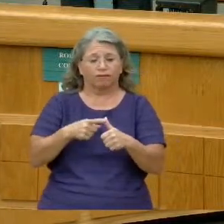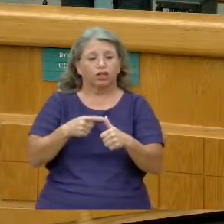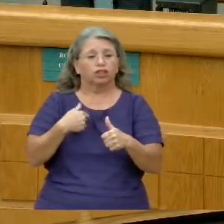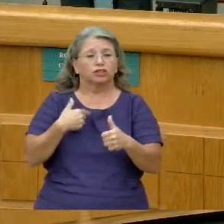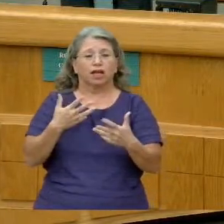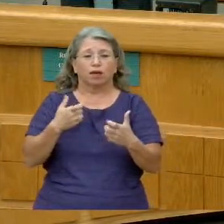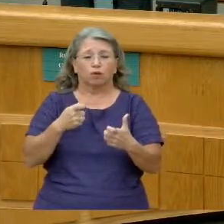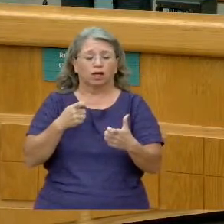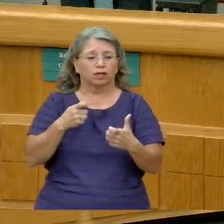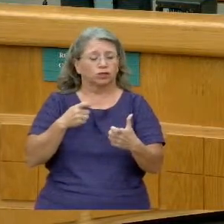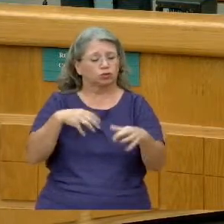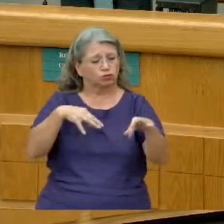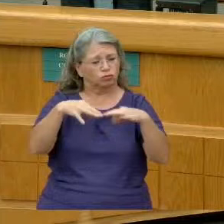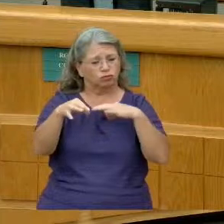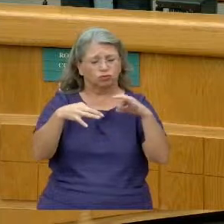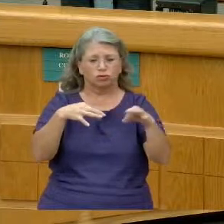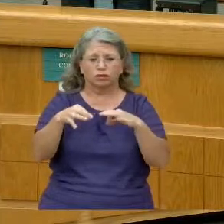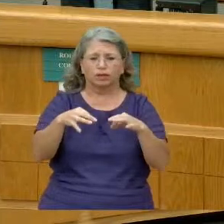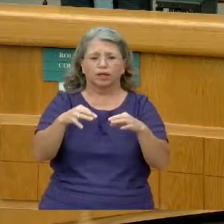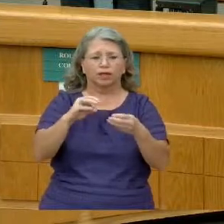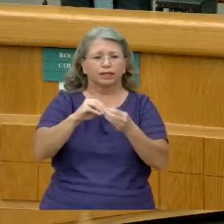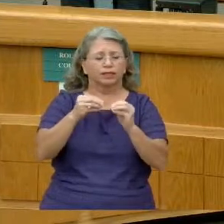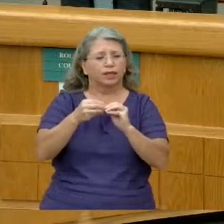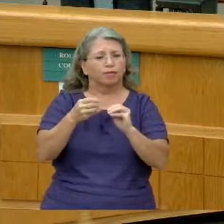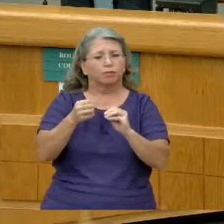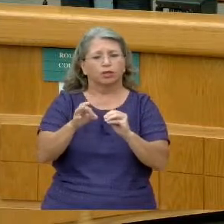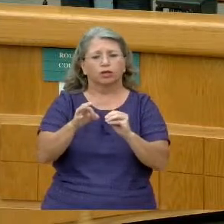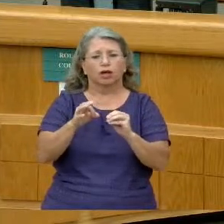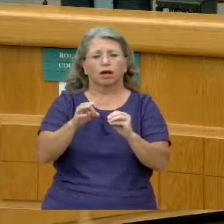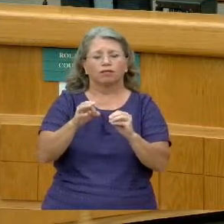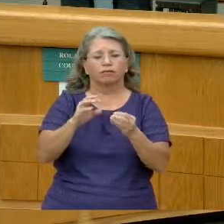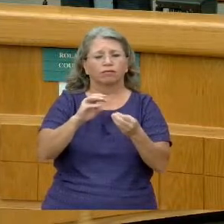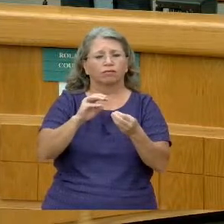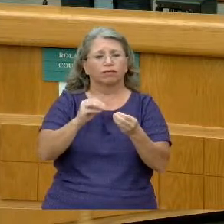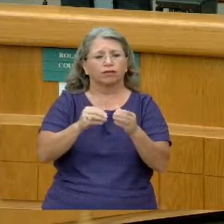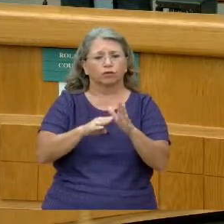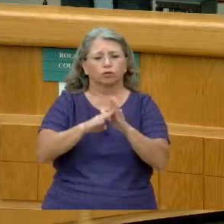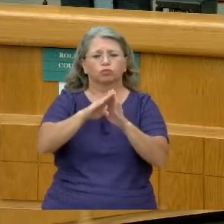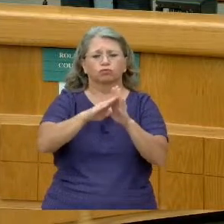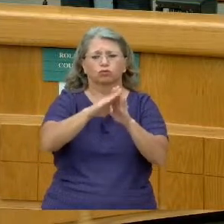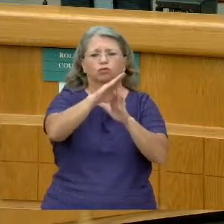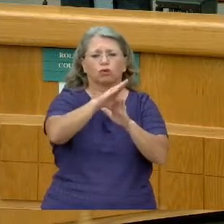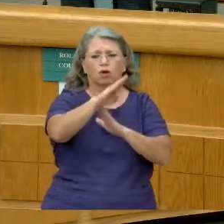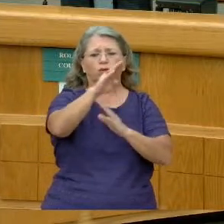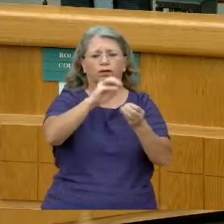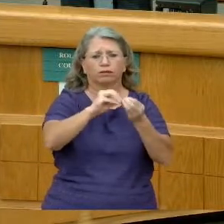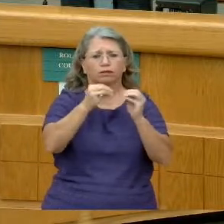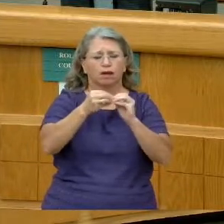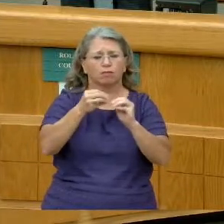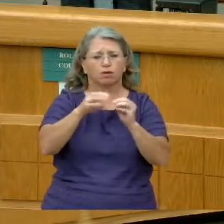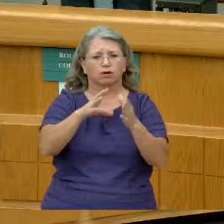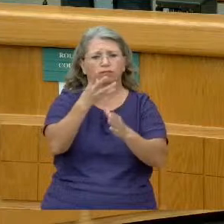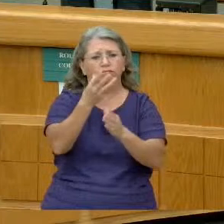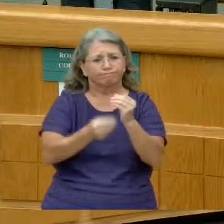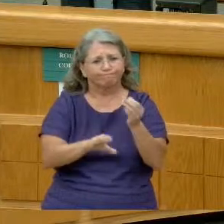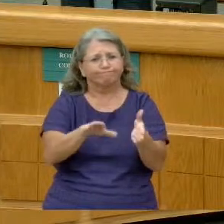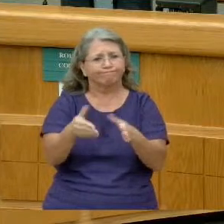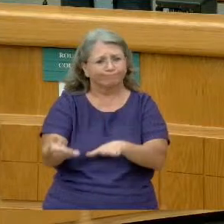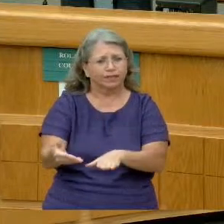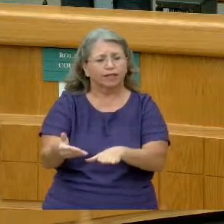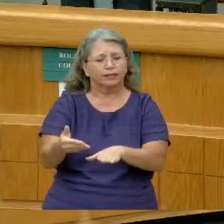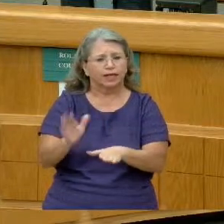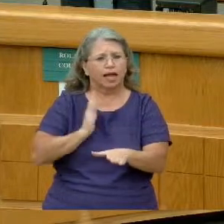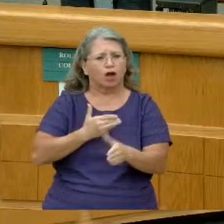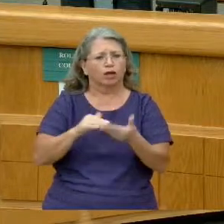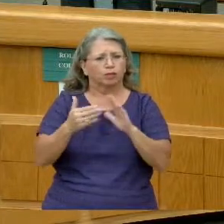growing number of COVID-19 related losses that our community has suffered from. It has recently come to our attention that